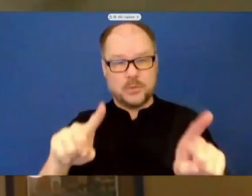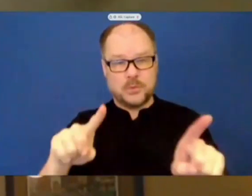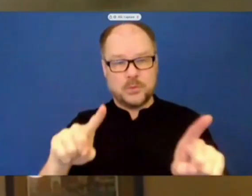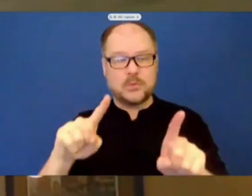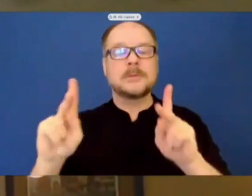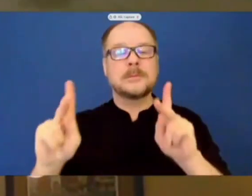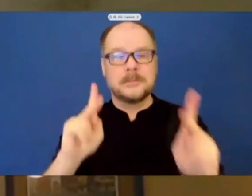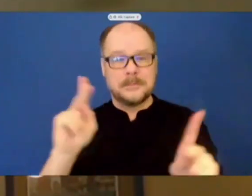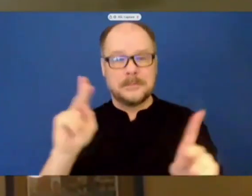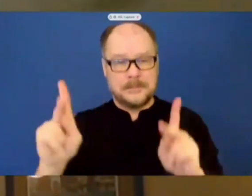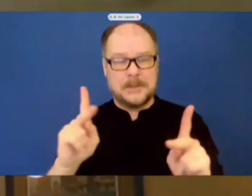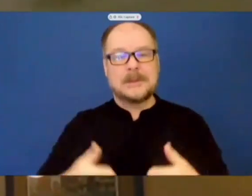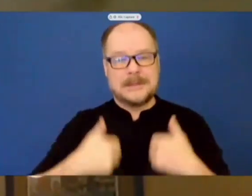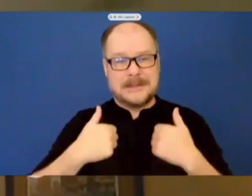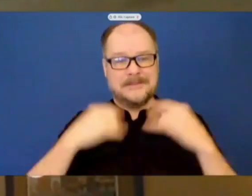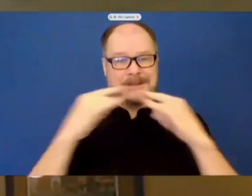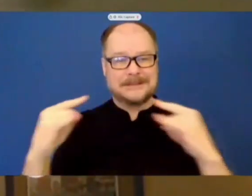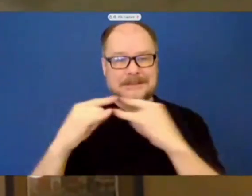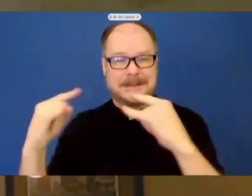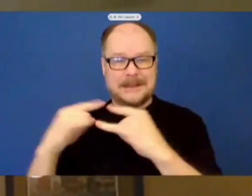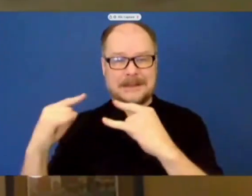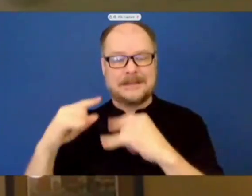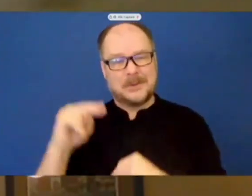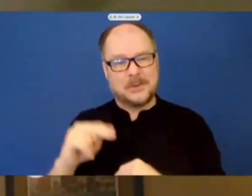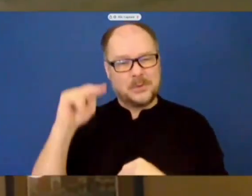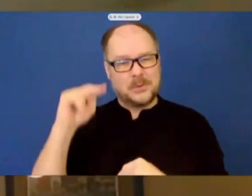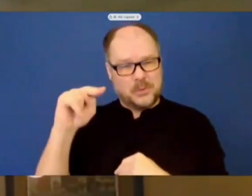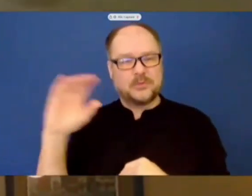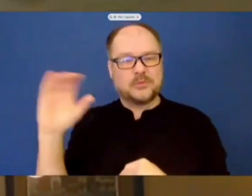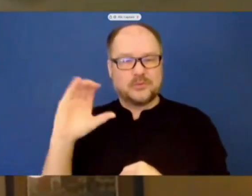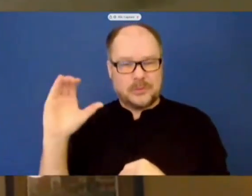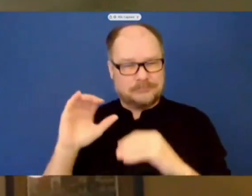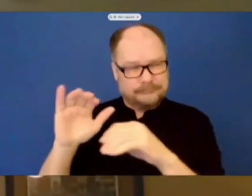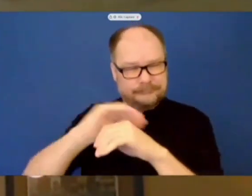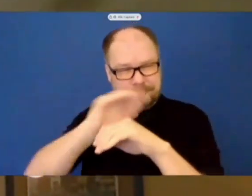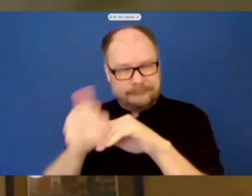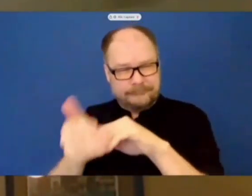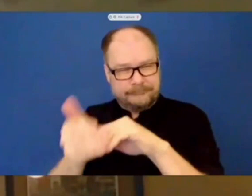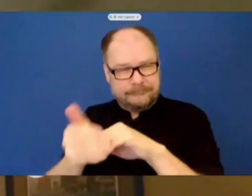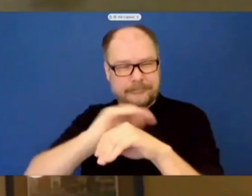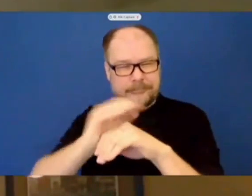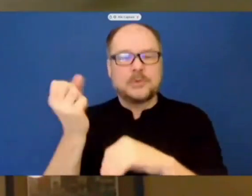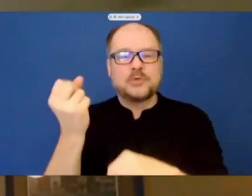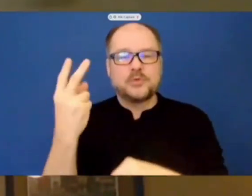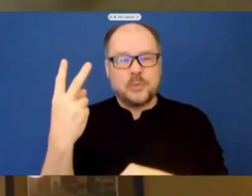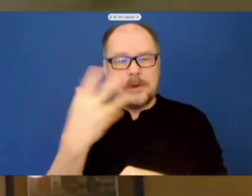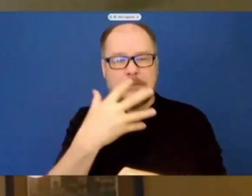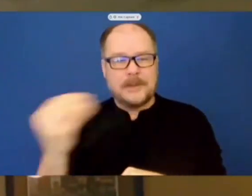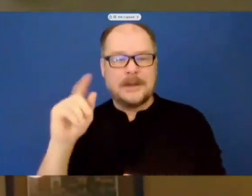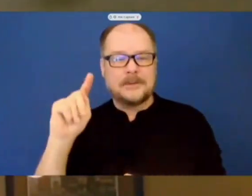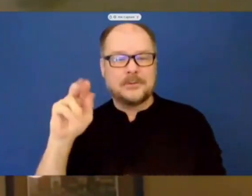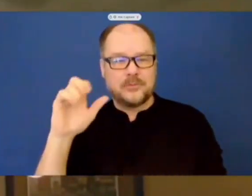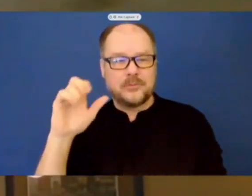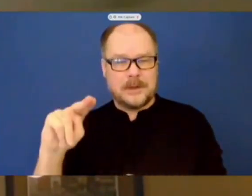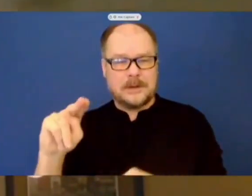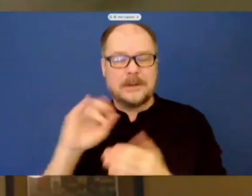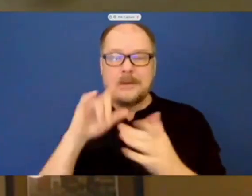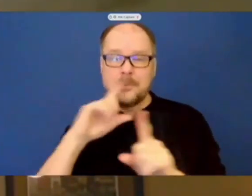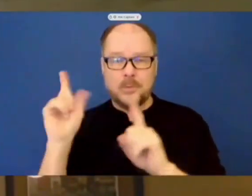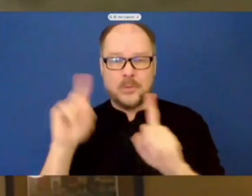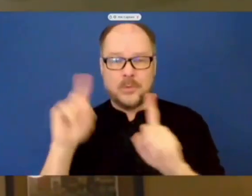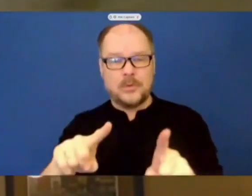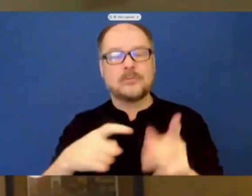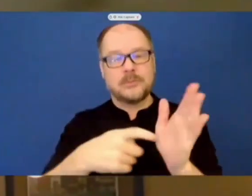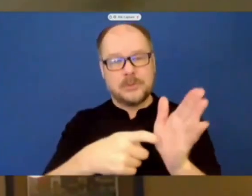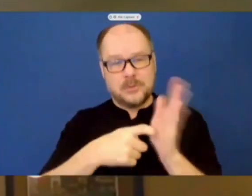the North End encampment located at and around North Tryon and 12th Streets. The order requires the area be cleared by